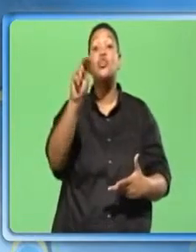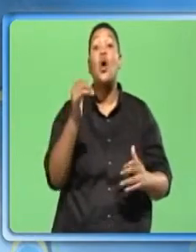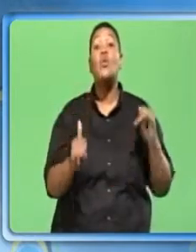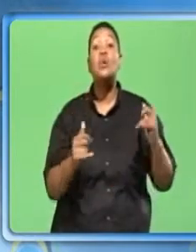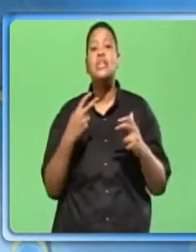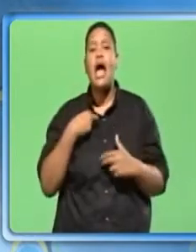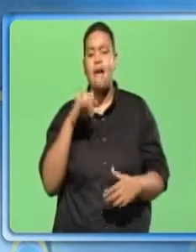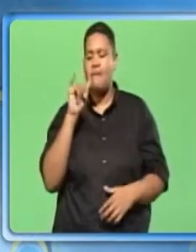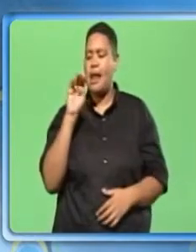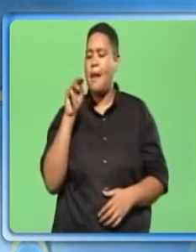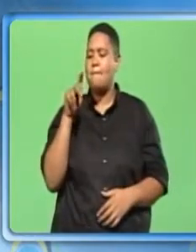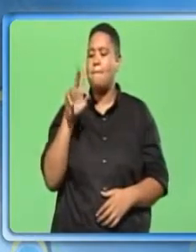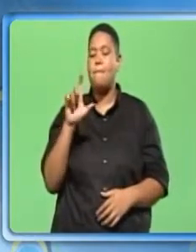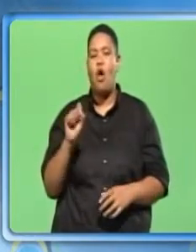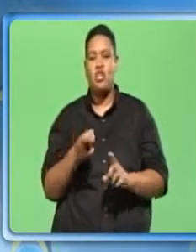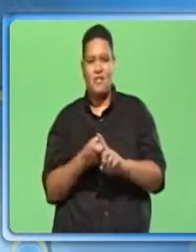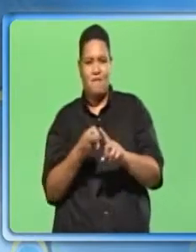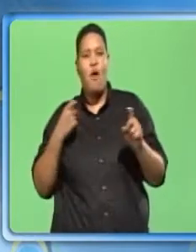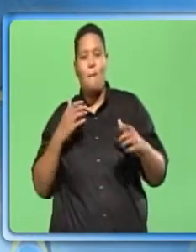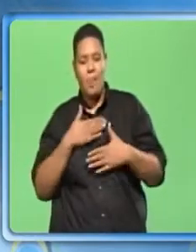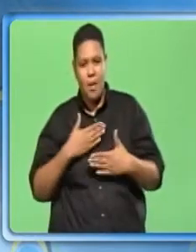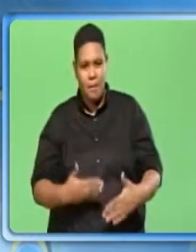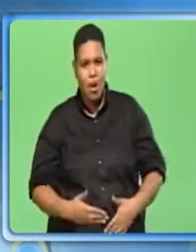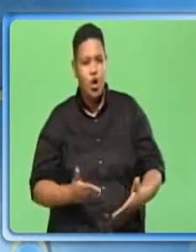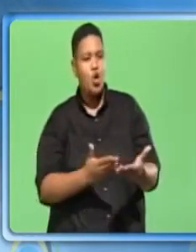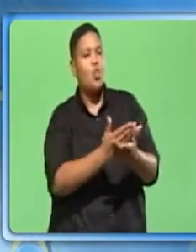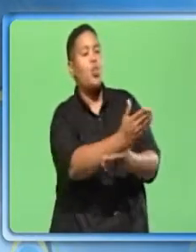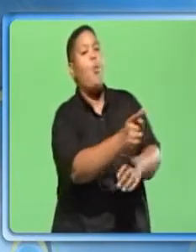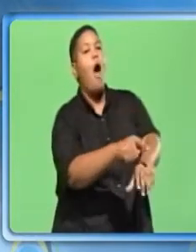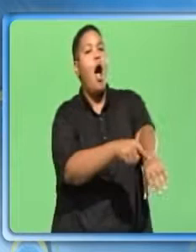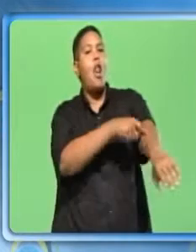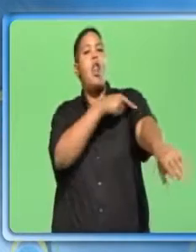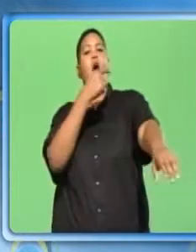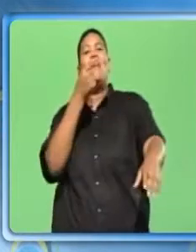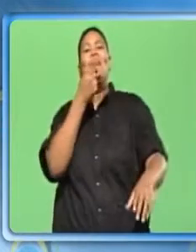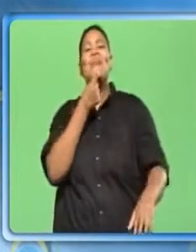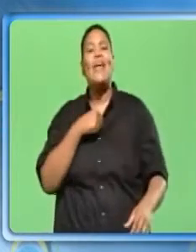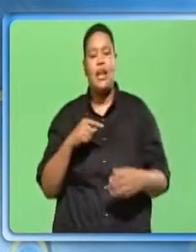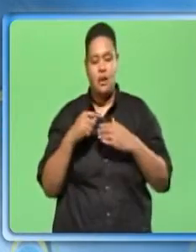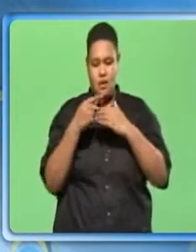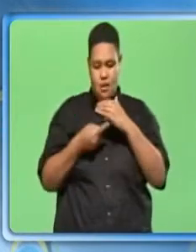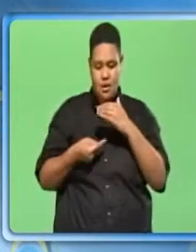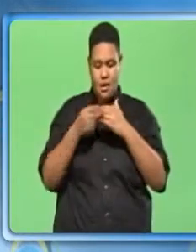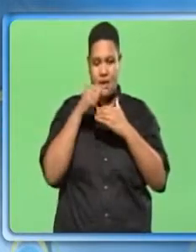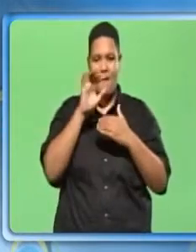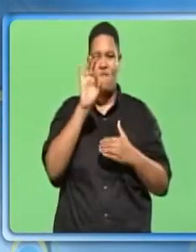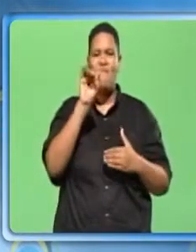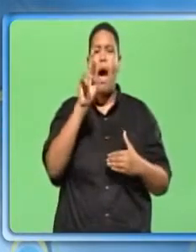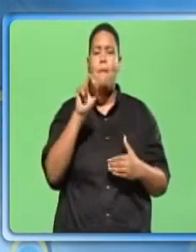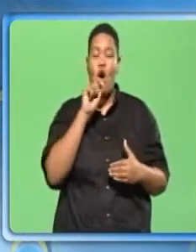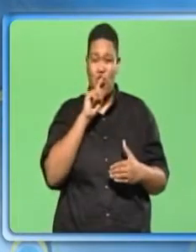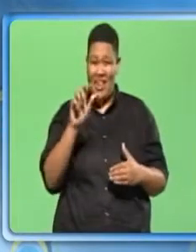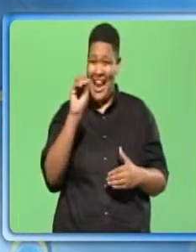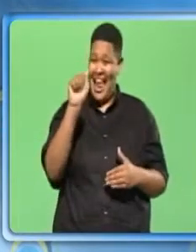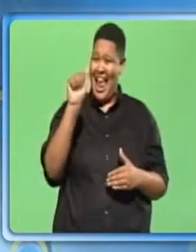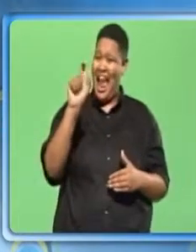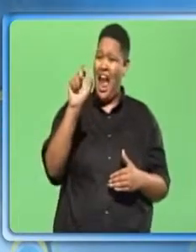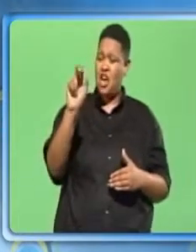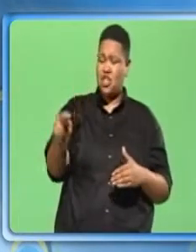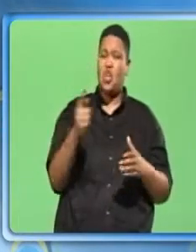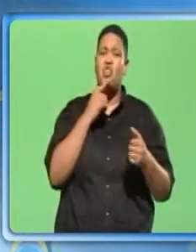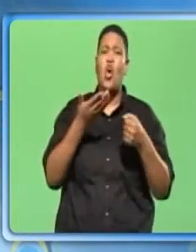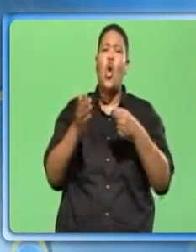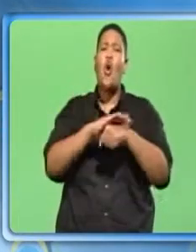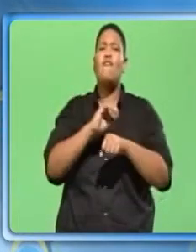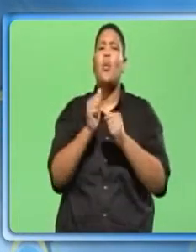conducts impulses away from the cell body through a long, thin fiber. The axon is covered with a